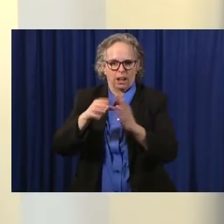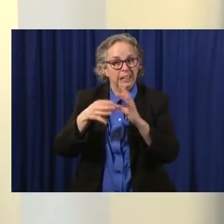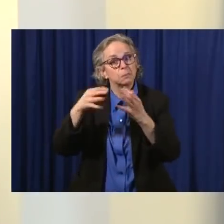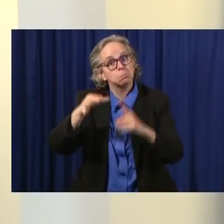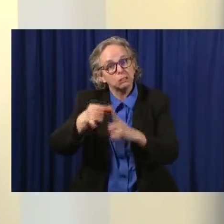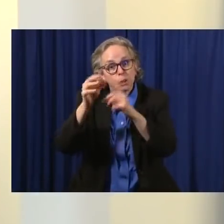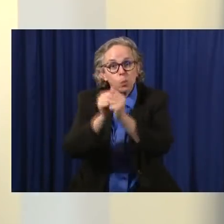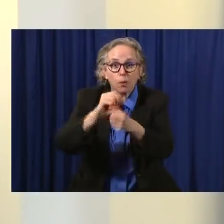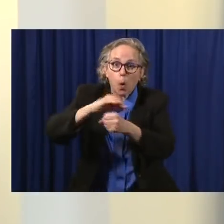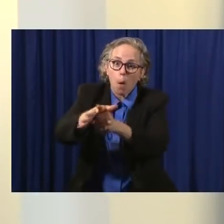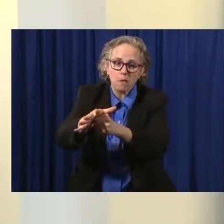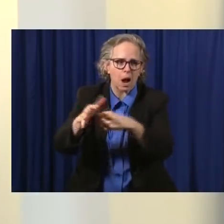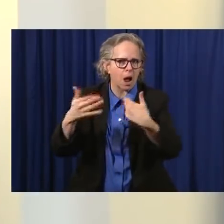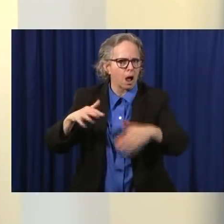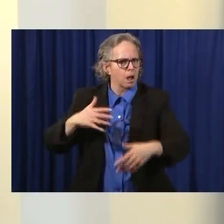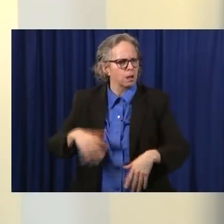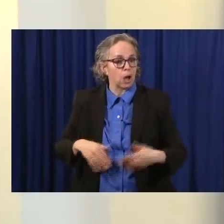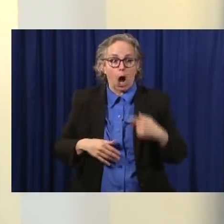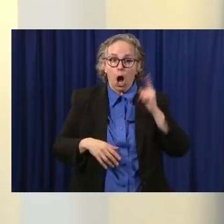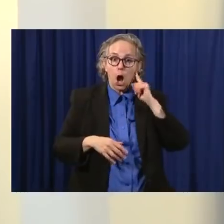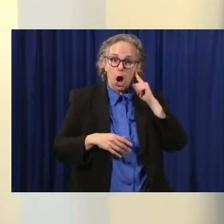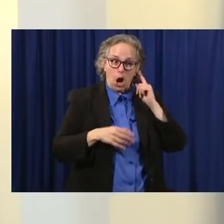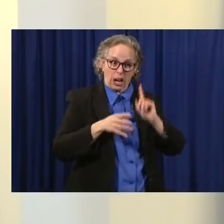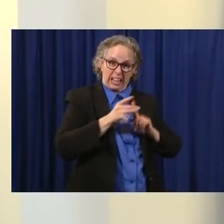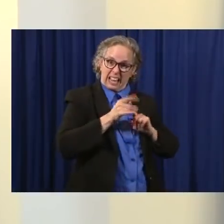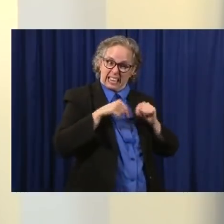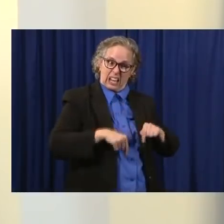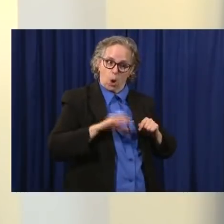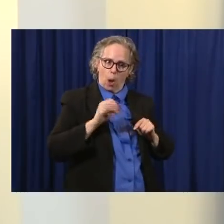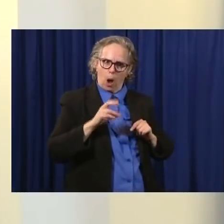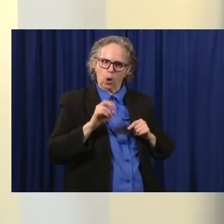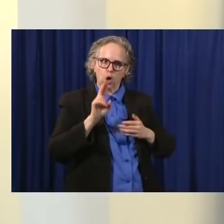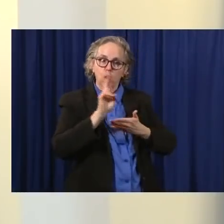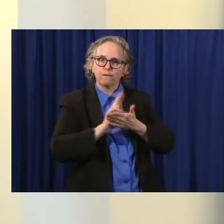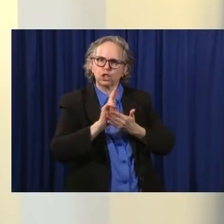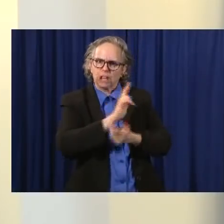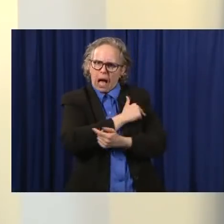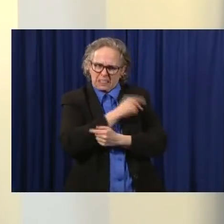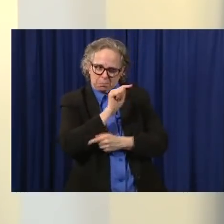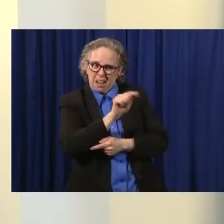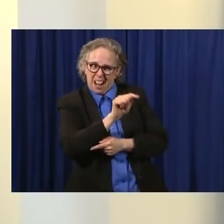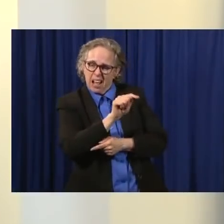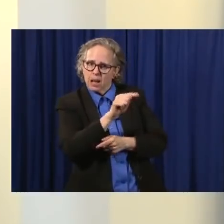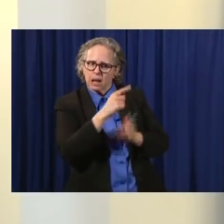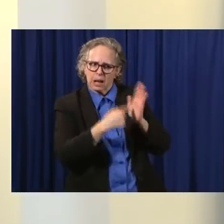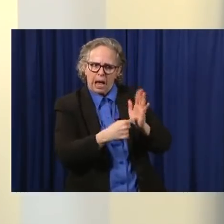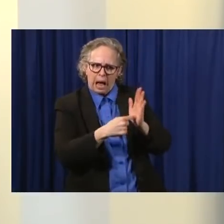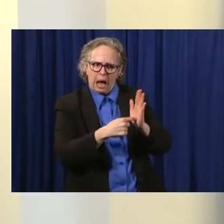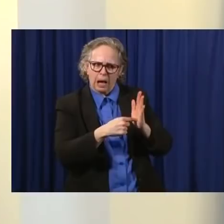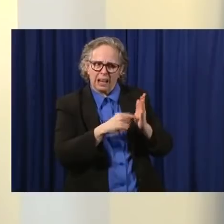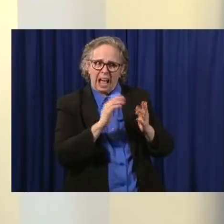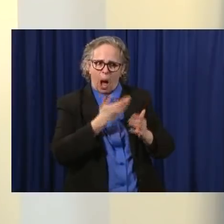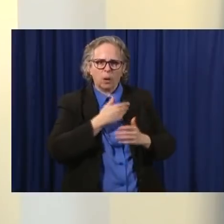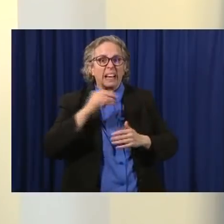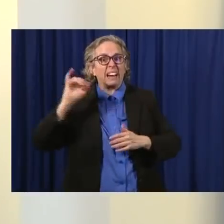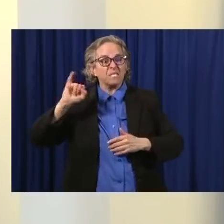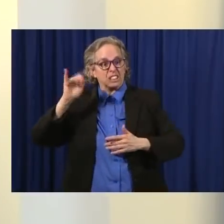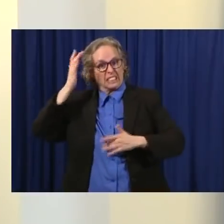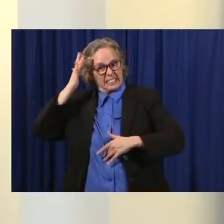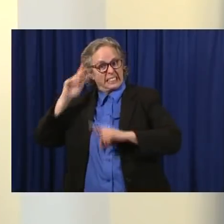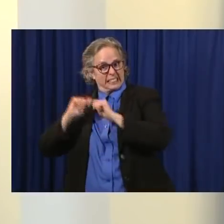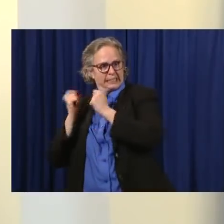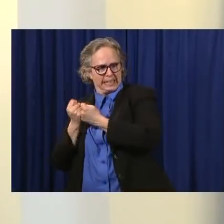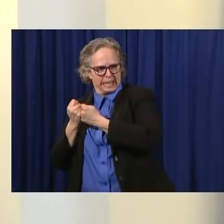at University Hospitals here in Ohio, and our team, our infectious disease team, our clinical team, we're working with all our